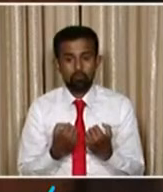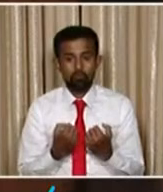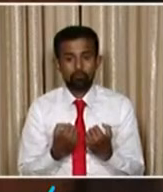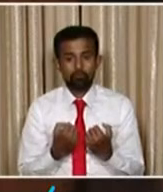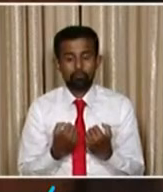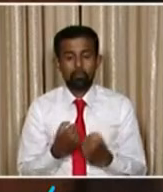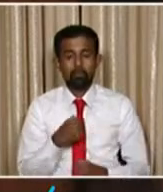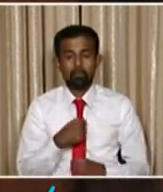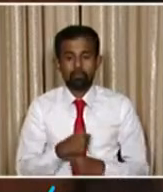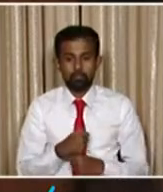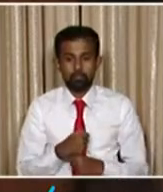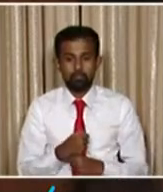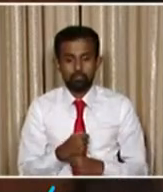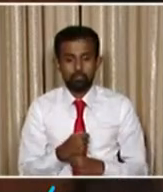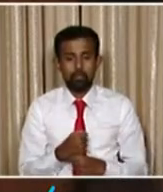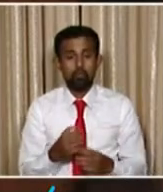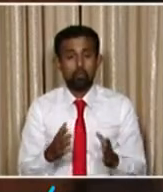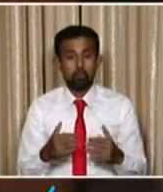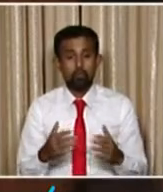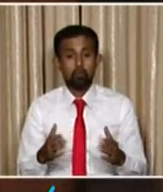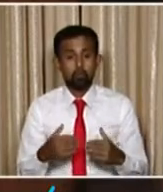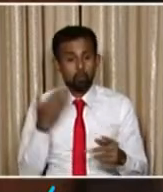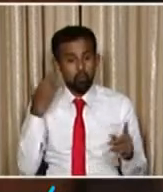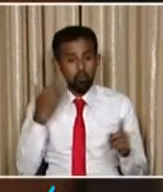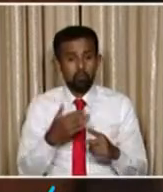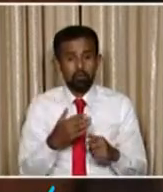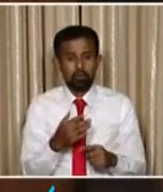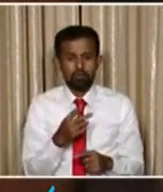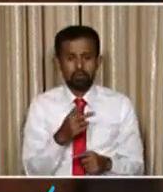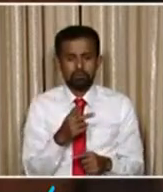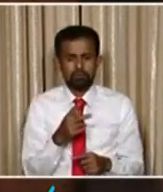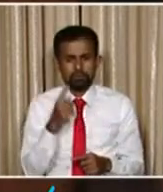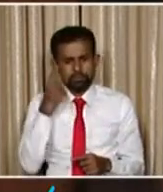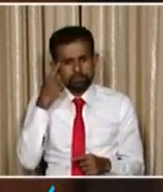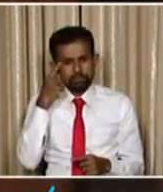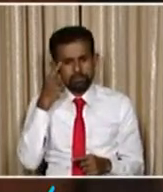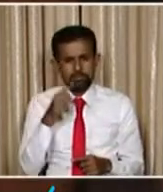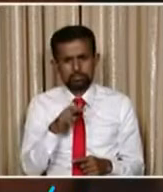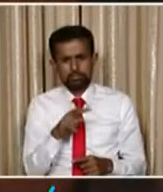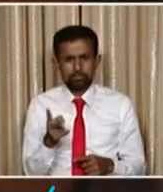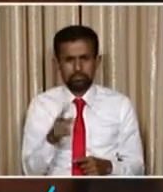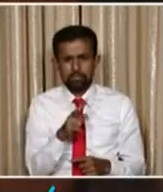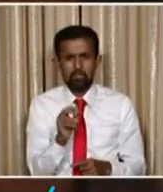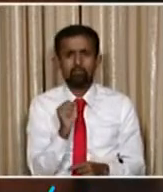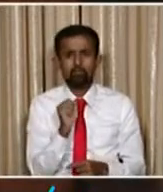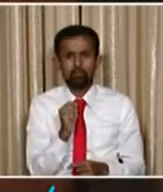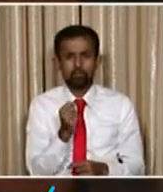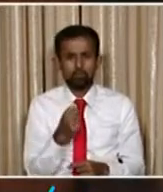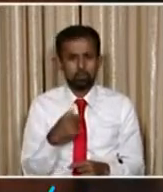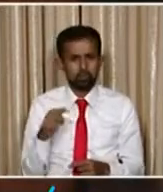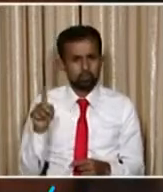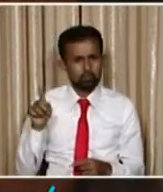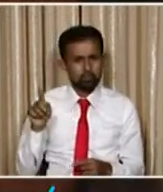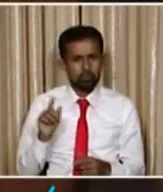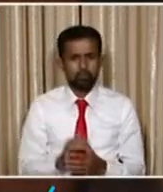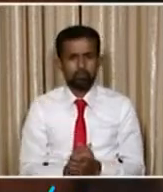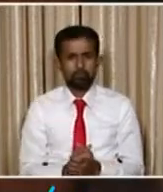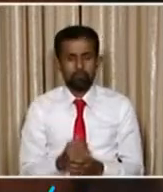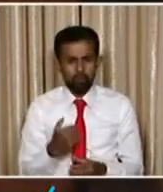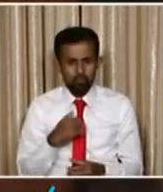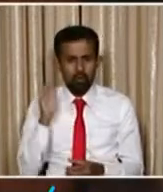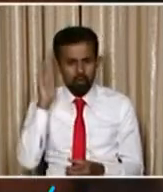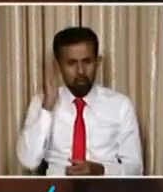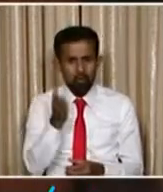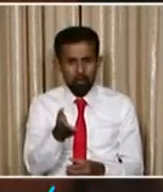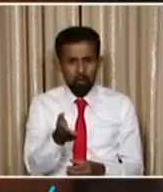hesitant to ensure that this service operates fully functionally because the government doesn't want some of these refugees